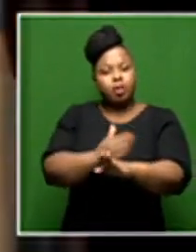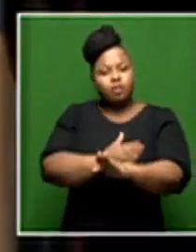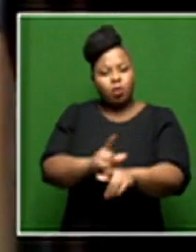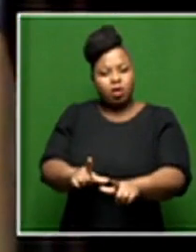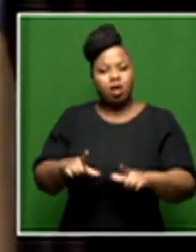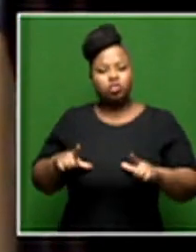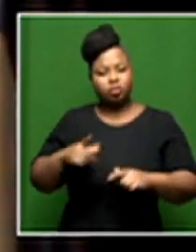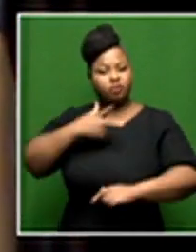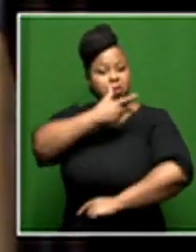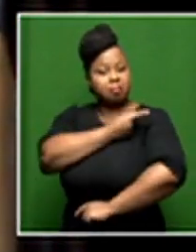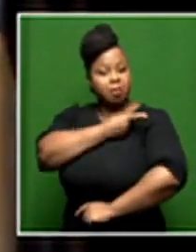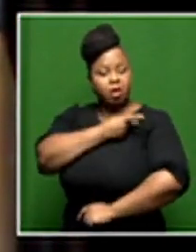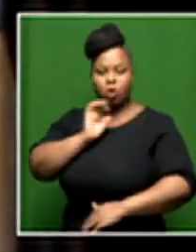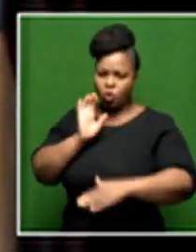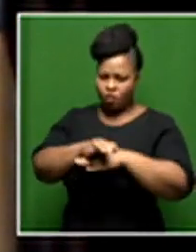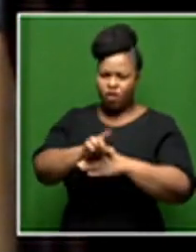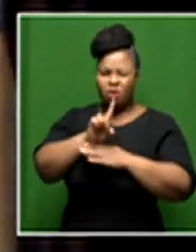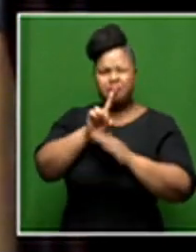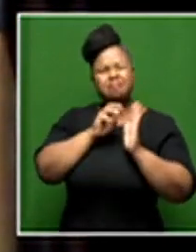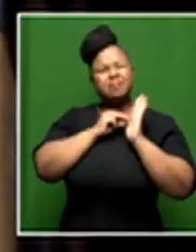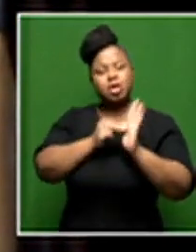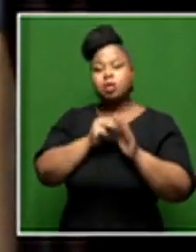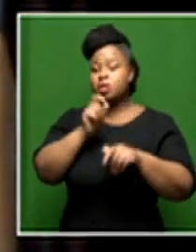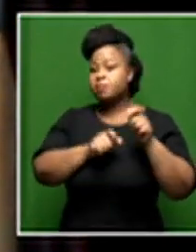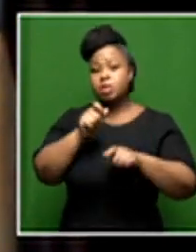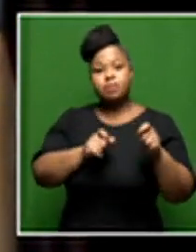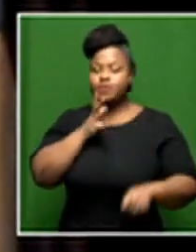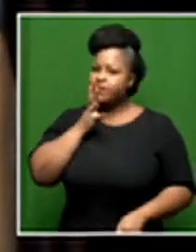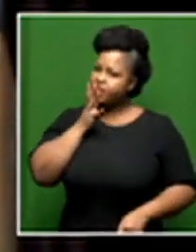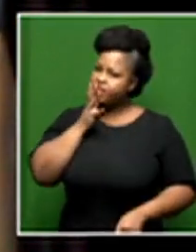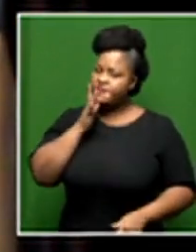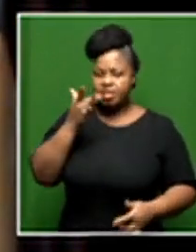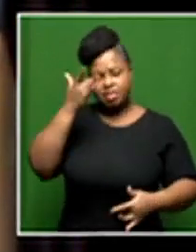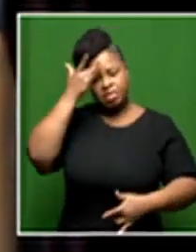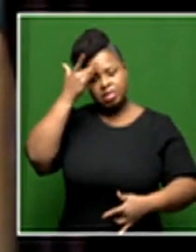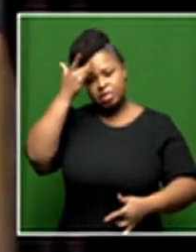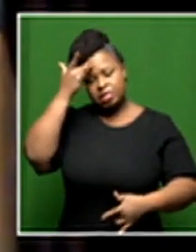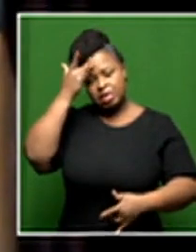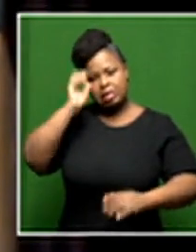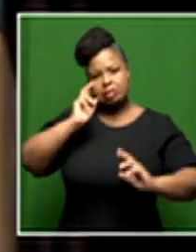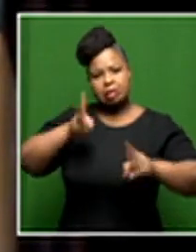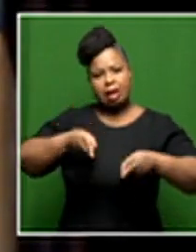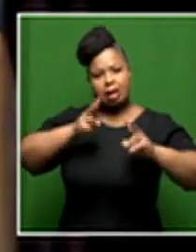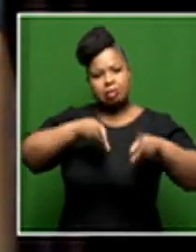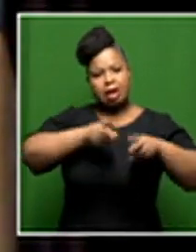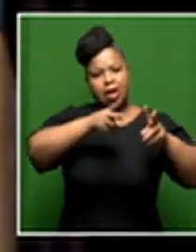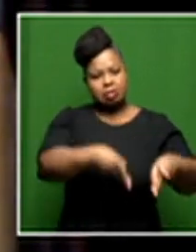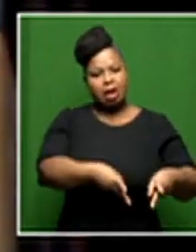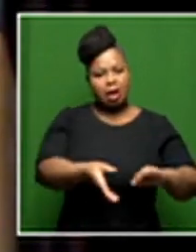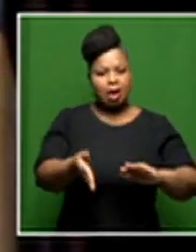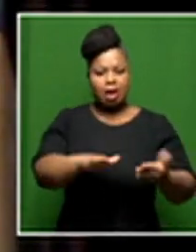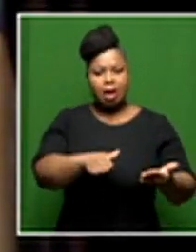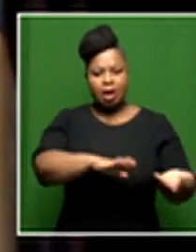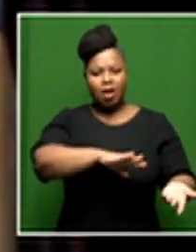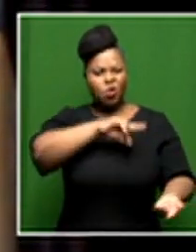pre-vaccination, more than 1 million of people were dying through the diseases which the vaccines were not yet there. But